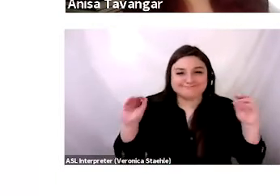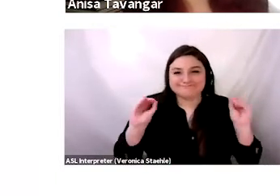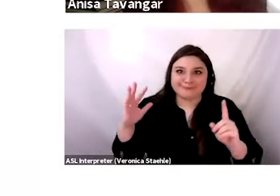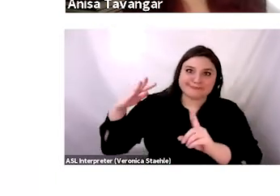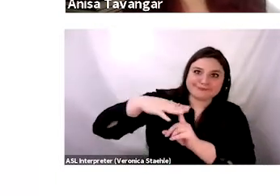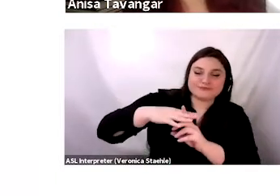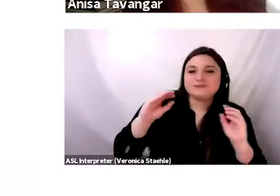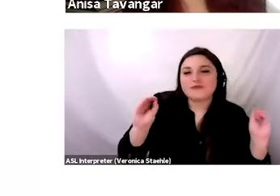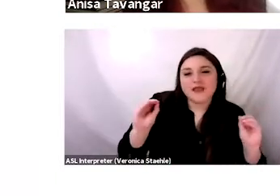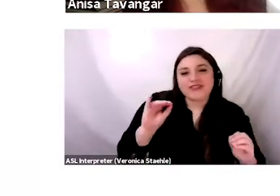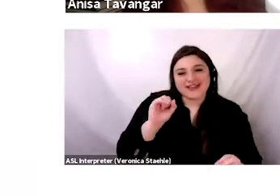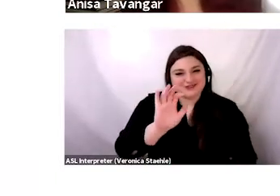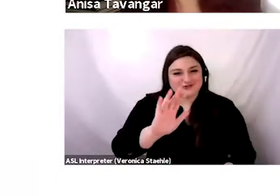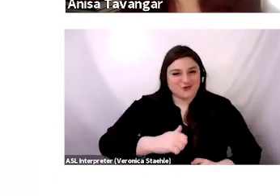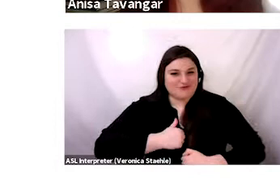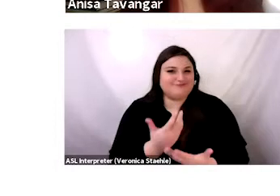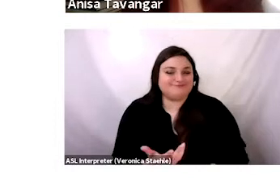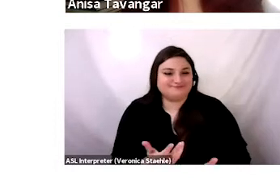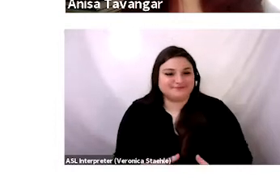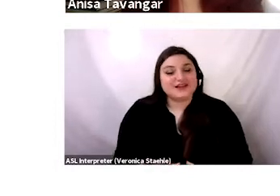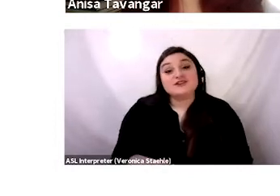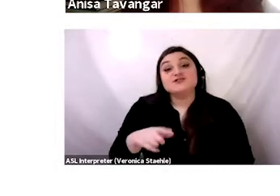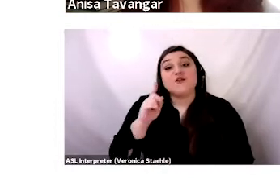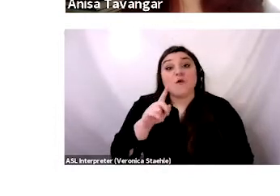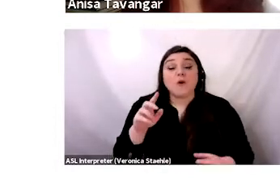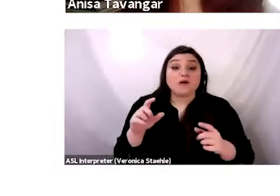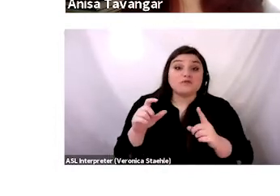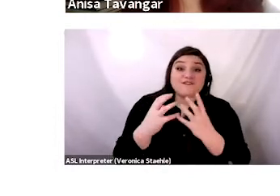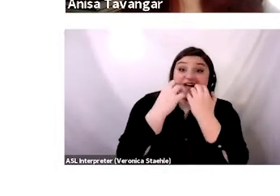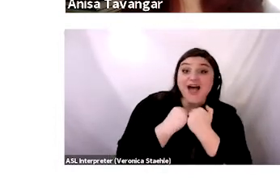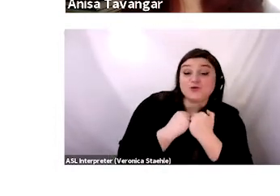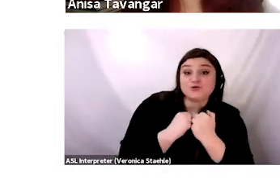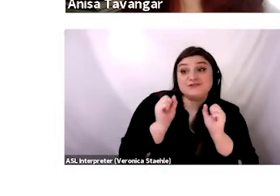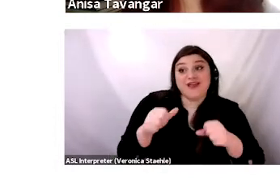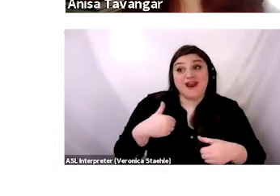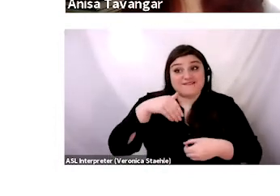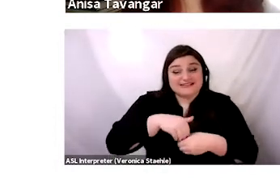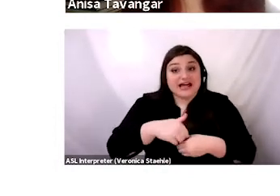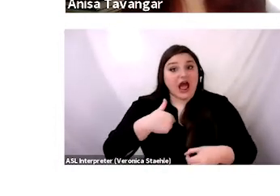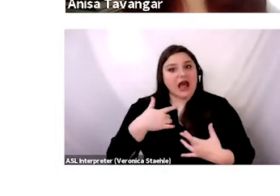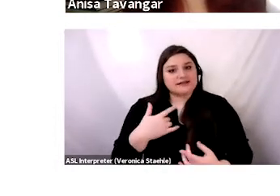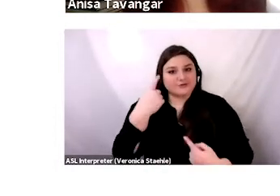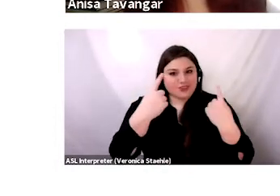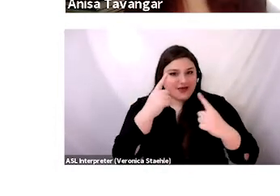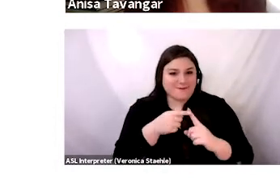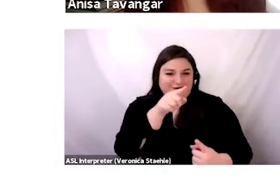So when I talk about spiritual values, here is a short list of ones that come to mind for